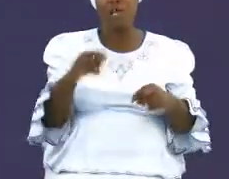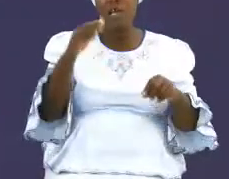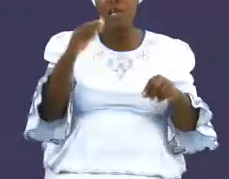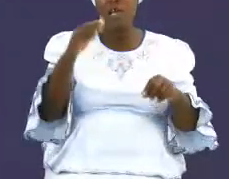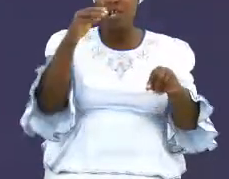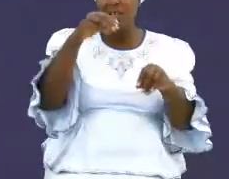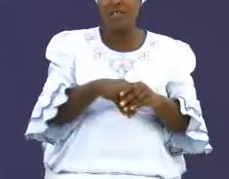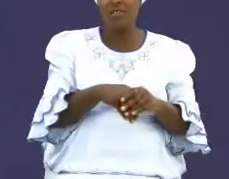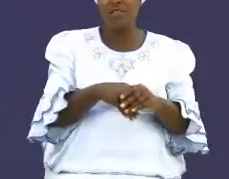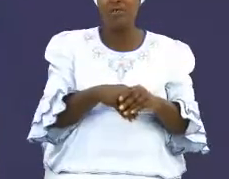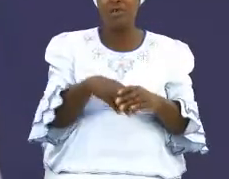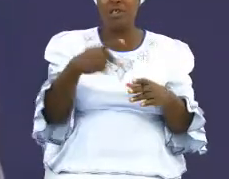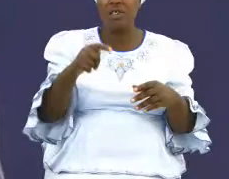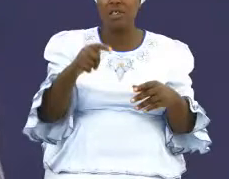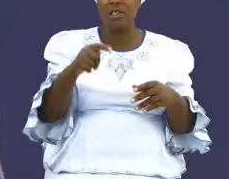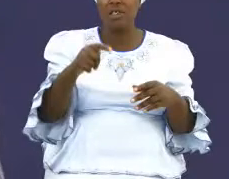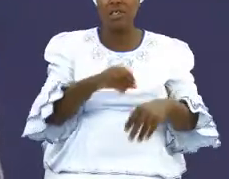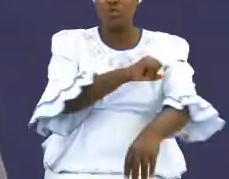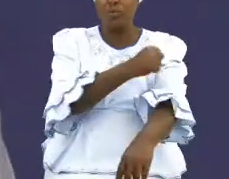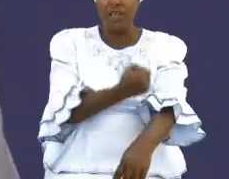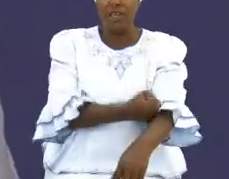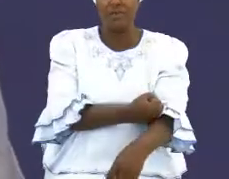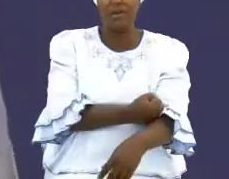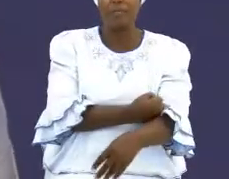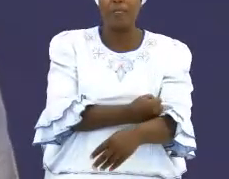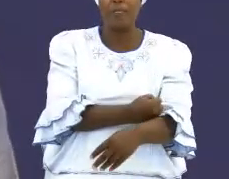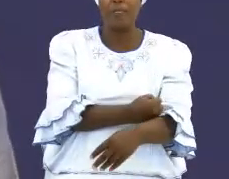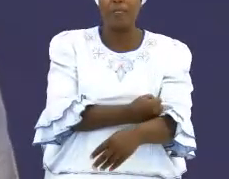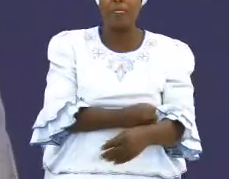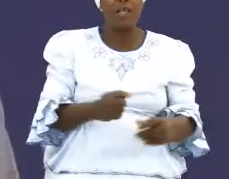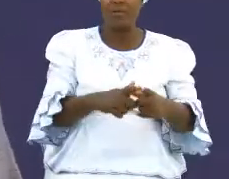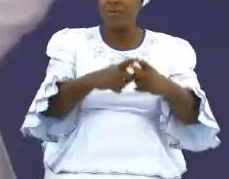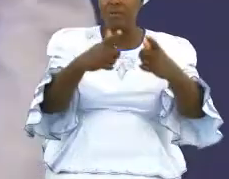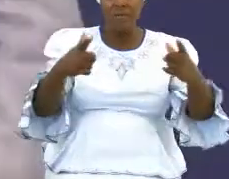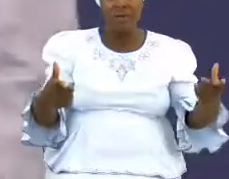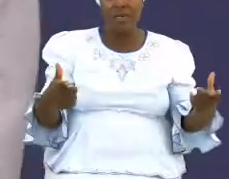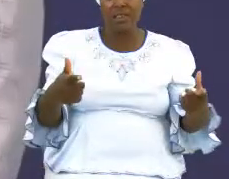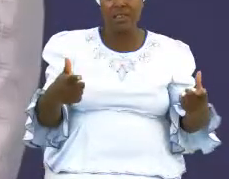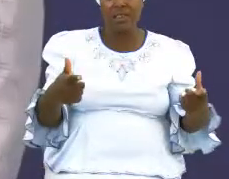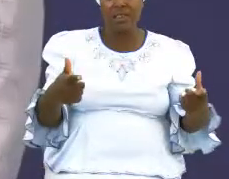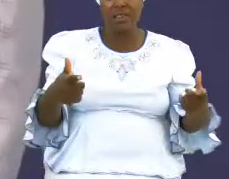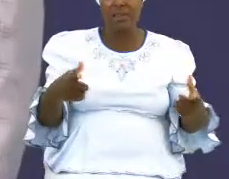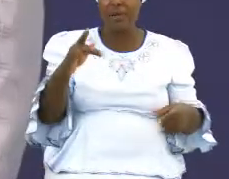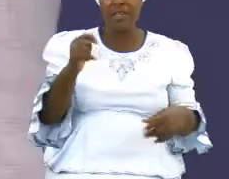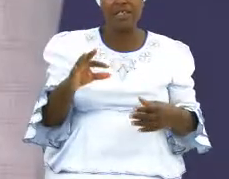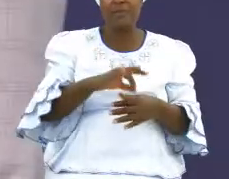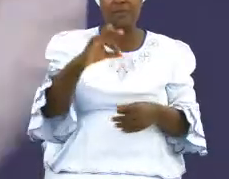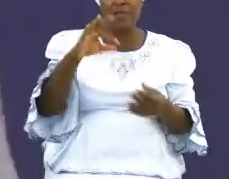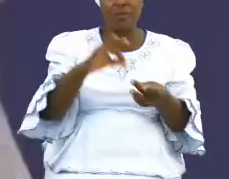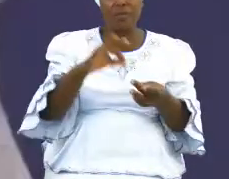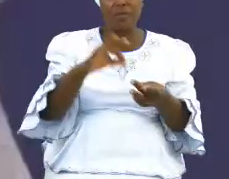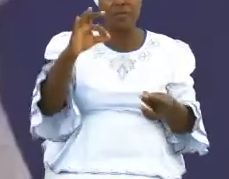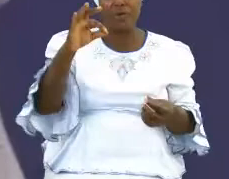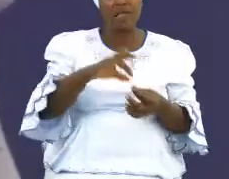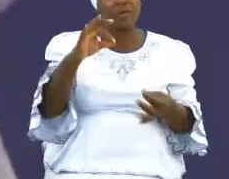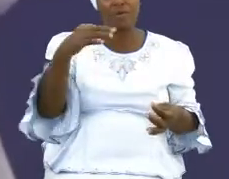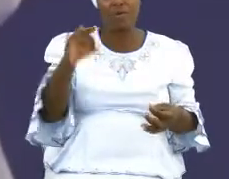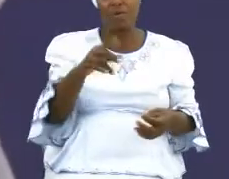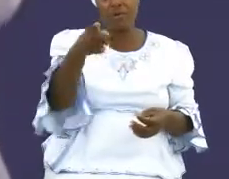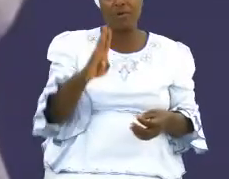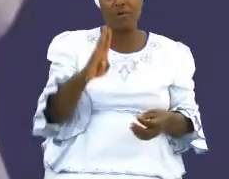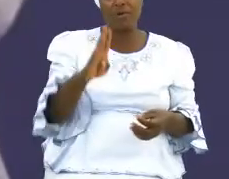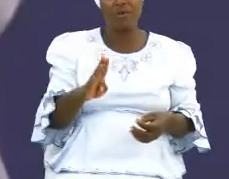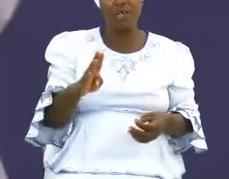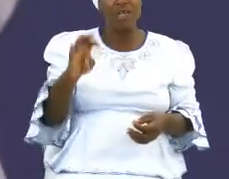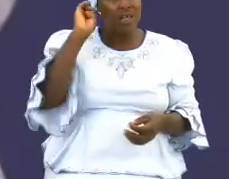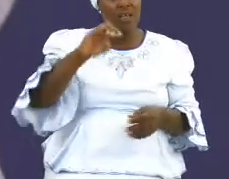the supernatural exploits by the Spirit of God. He opens